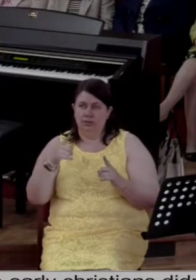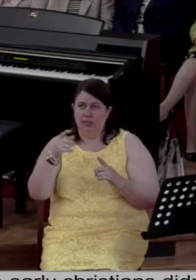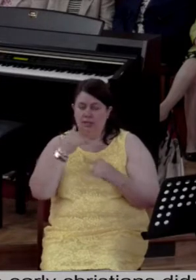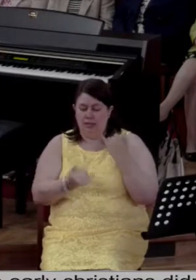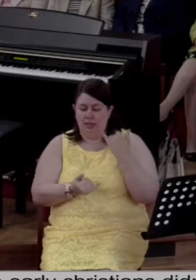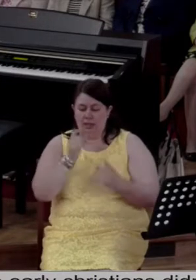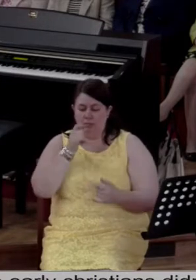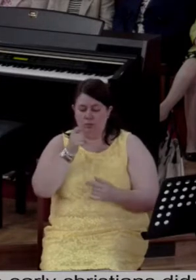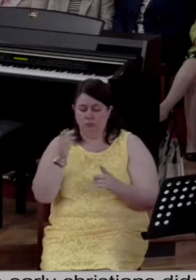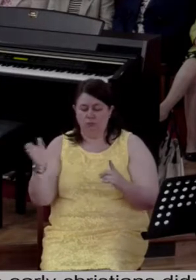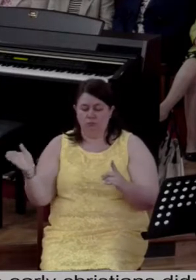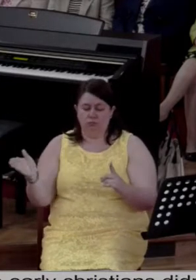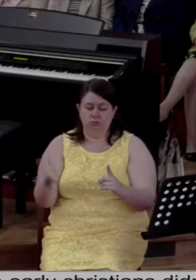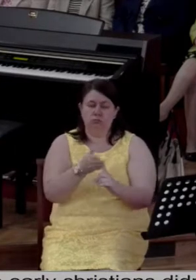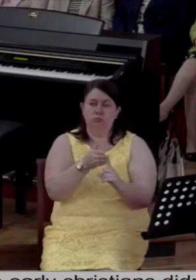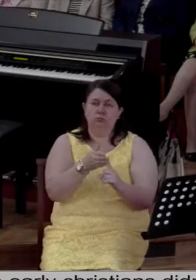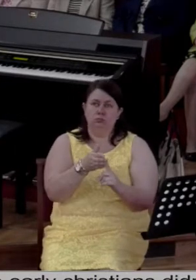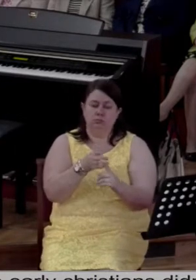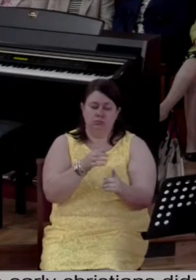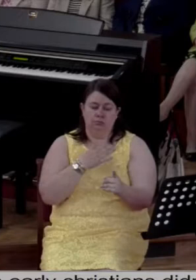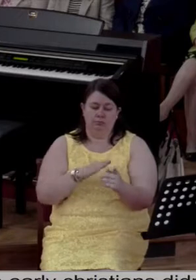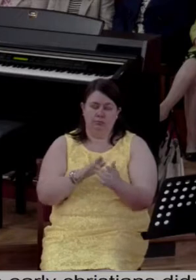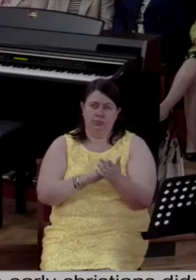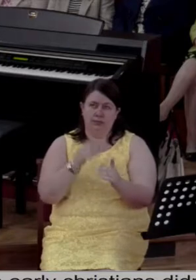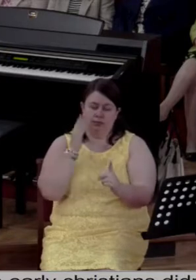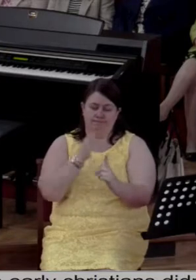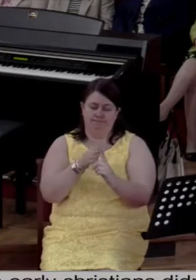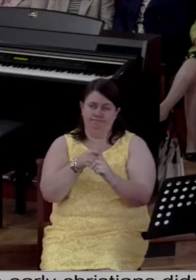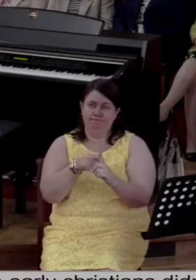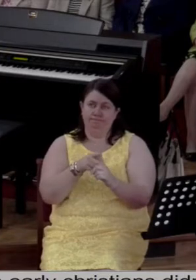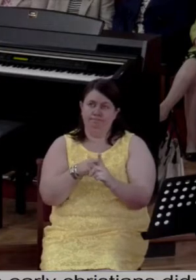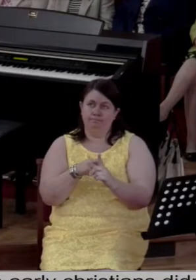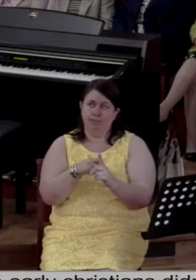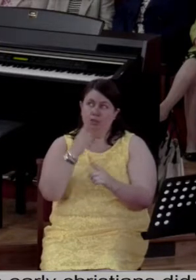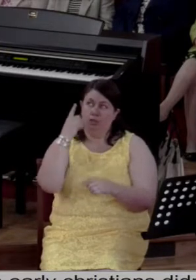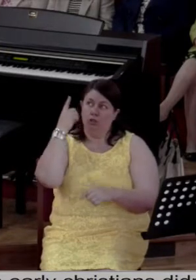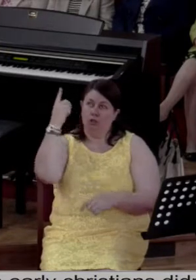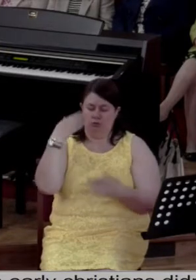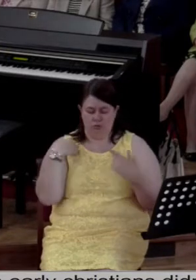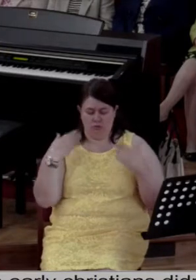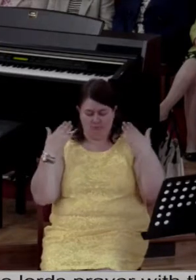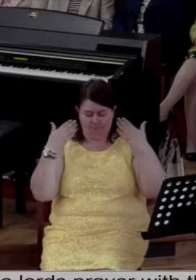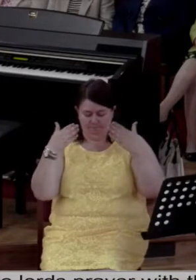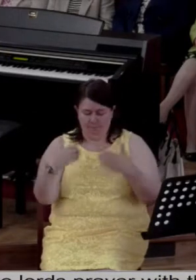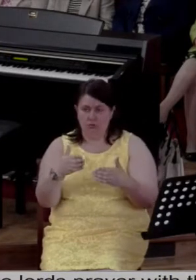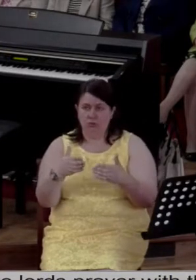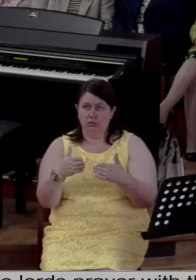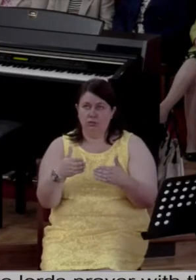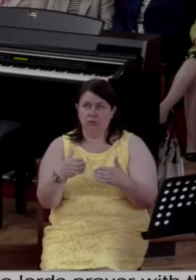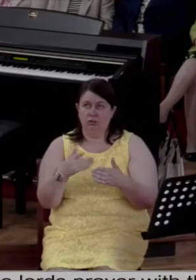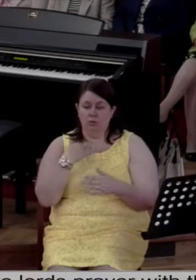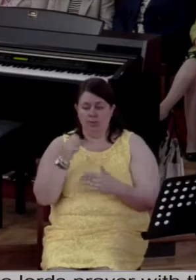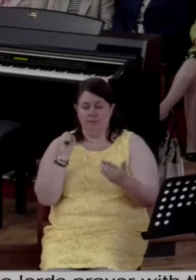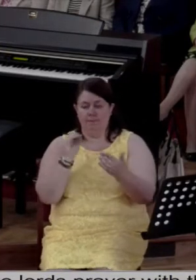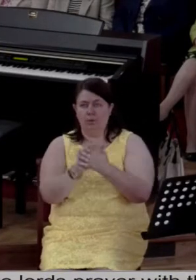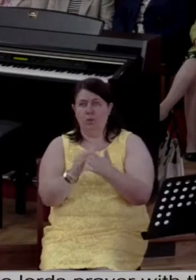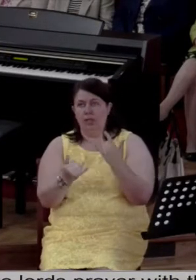is the object of our prayers. He is the focus of our prayers. So when you put that last phrase